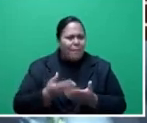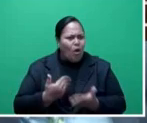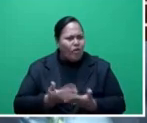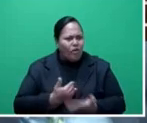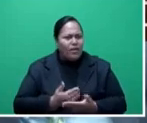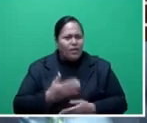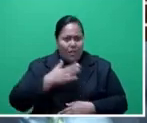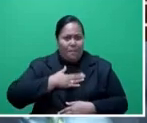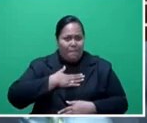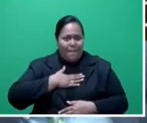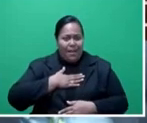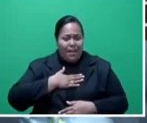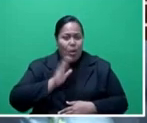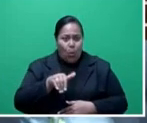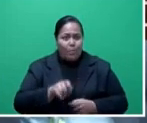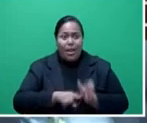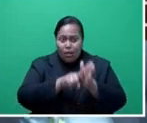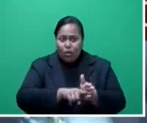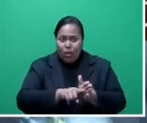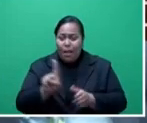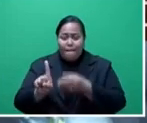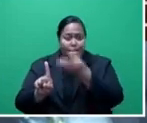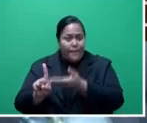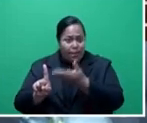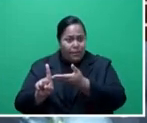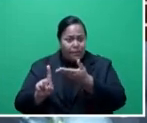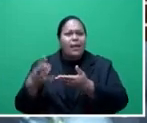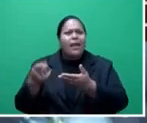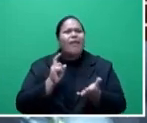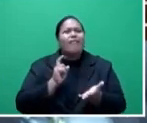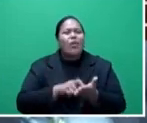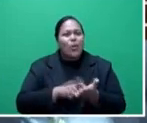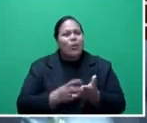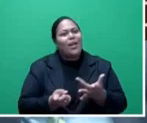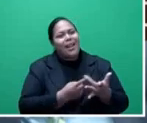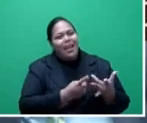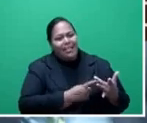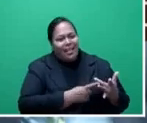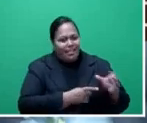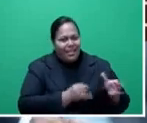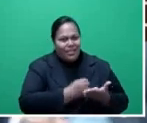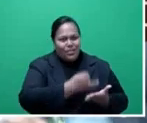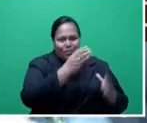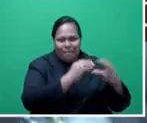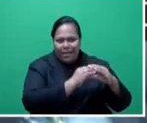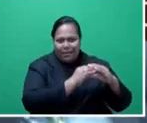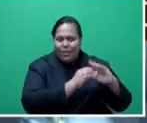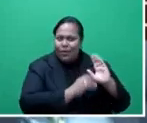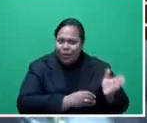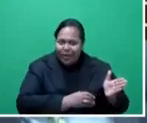home city, that applicant had a loan in arrears in another institution, Honorable Speaker. He's not saying. Is